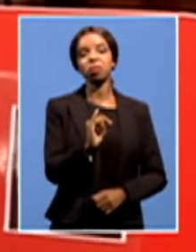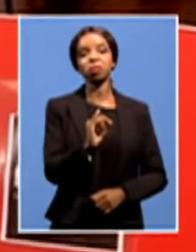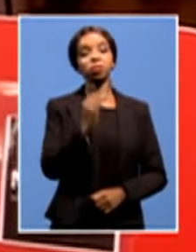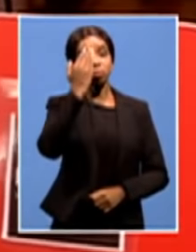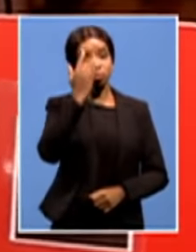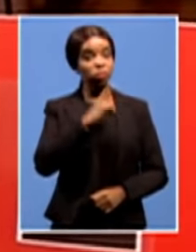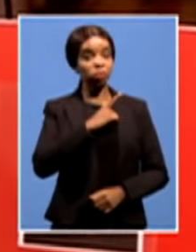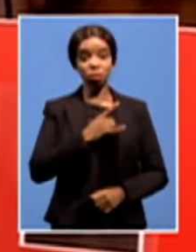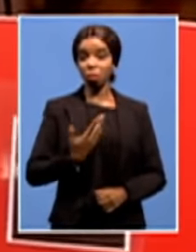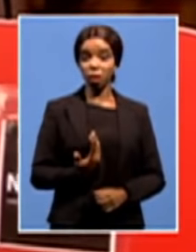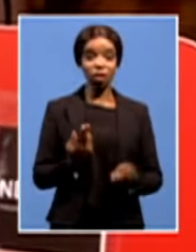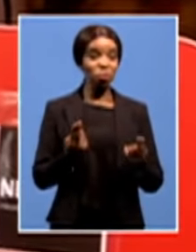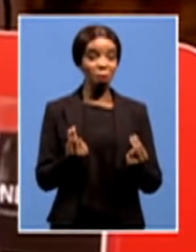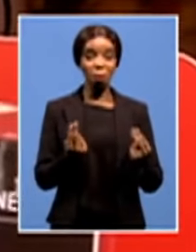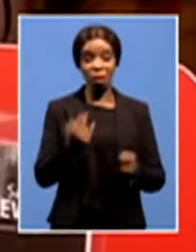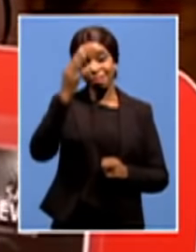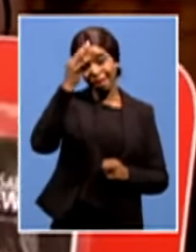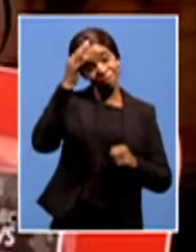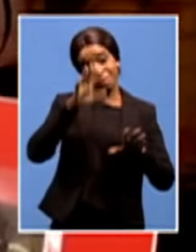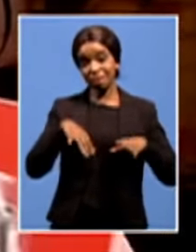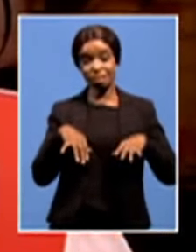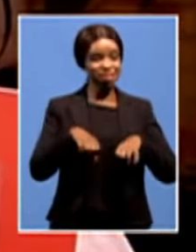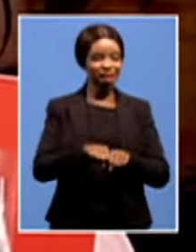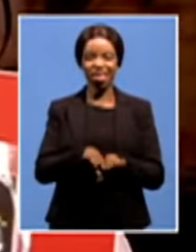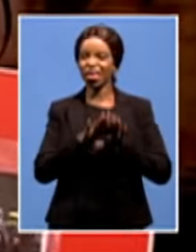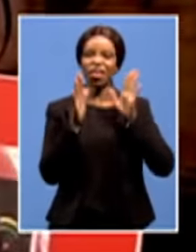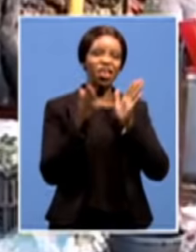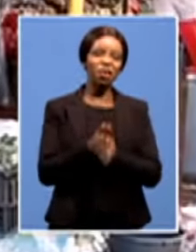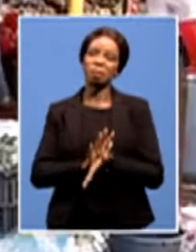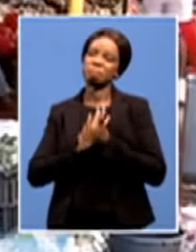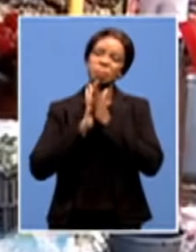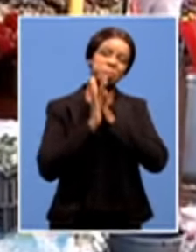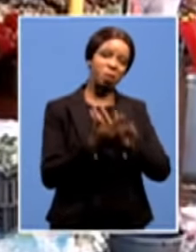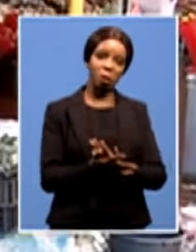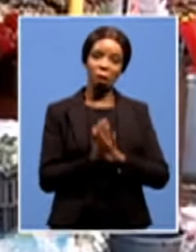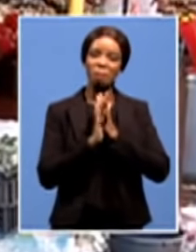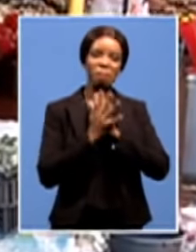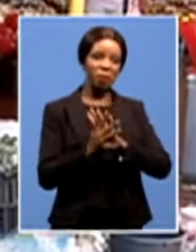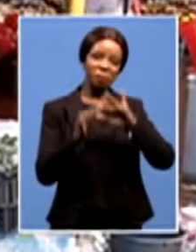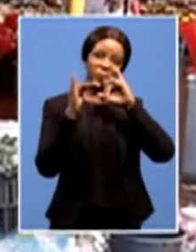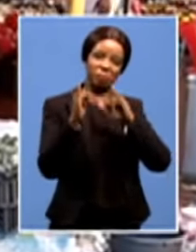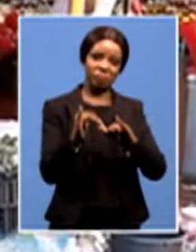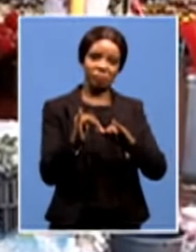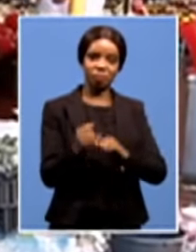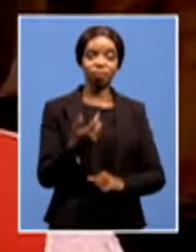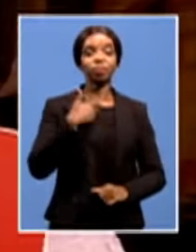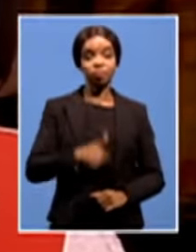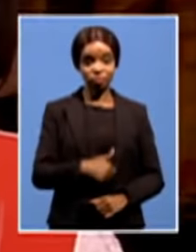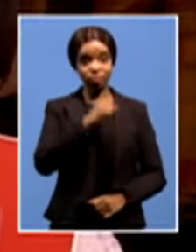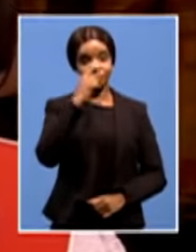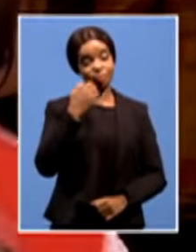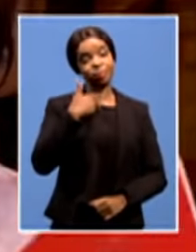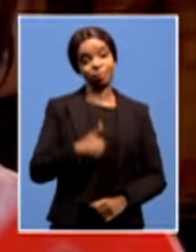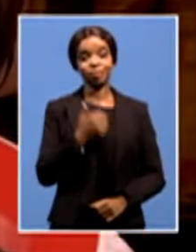since the new government took over, everything goes bad. And Suma, very bad. My name is